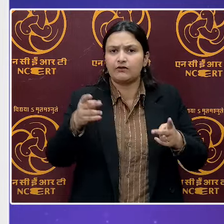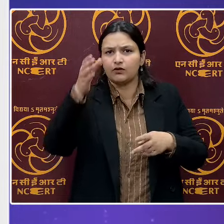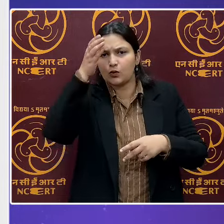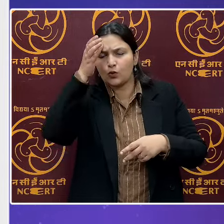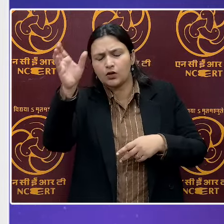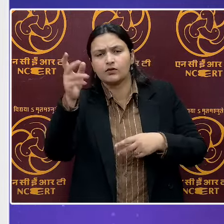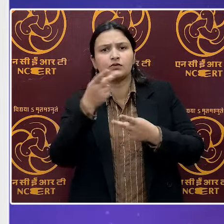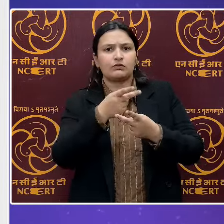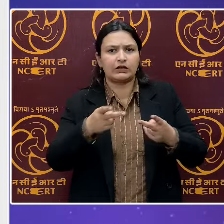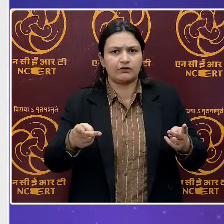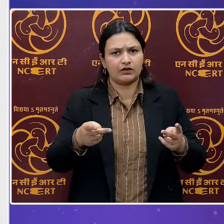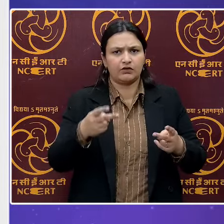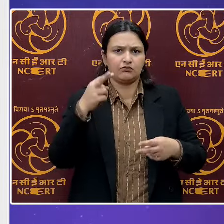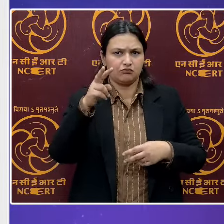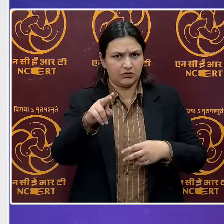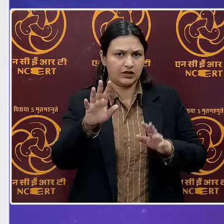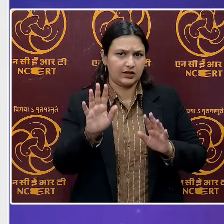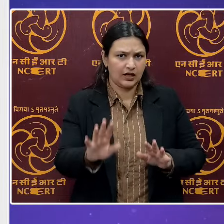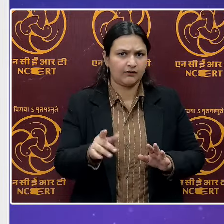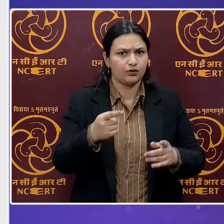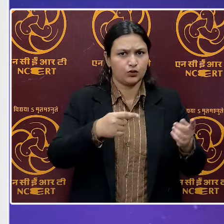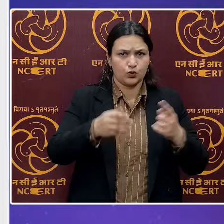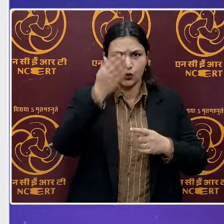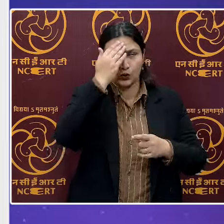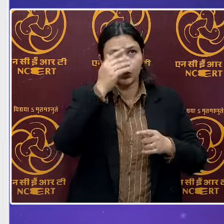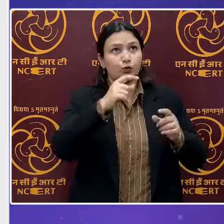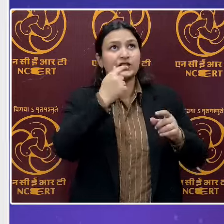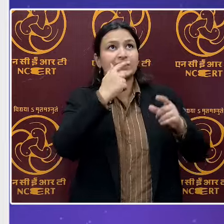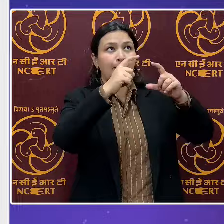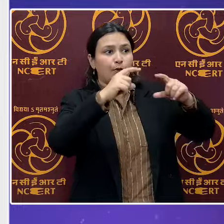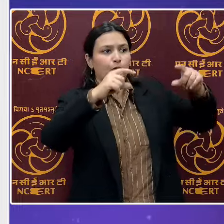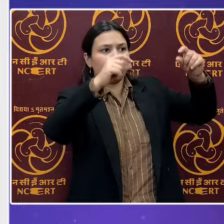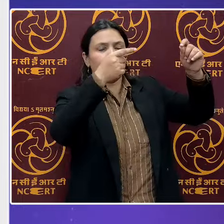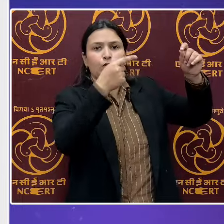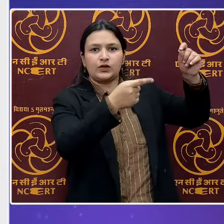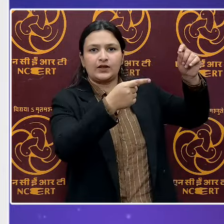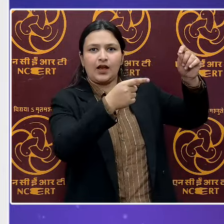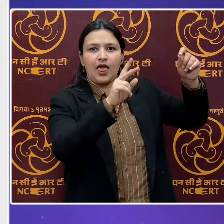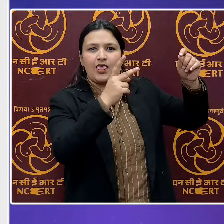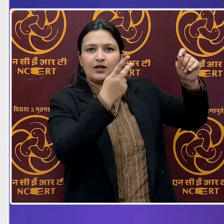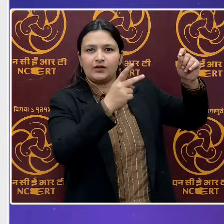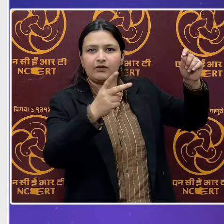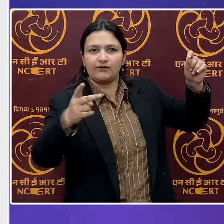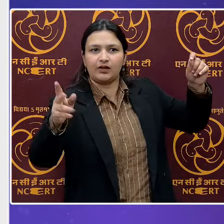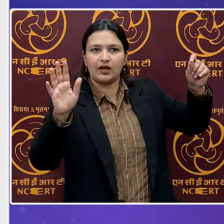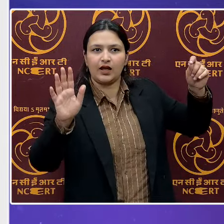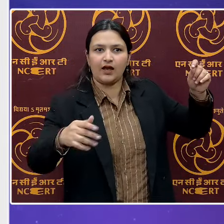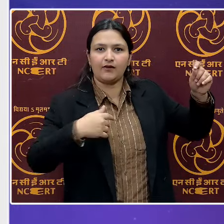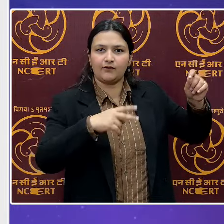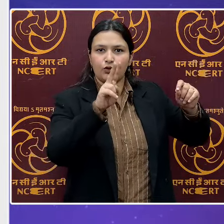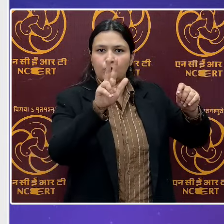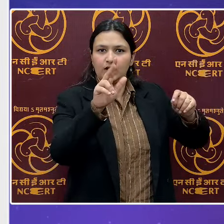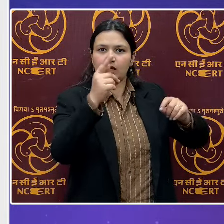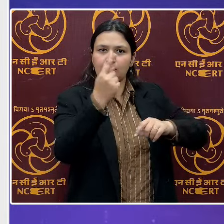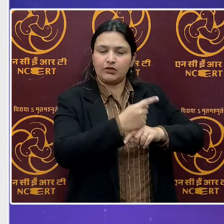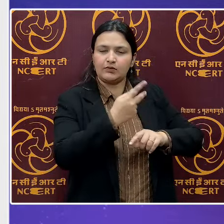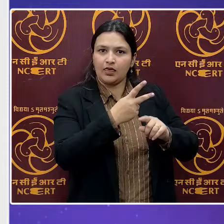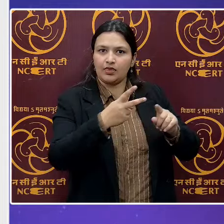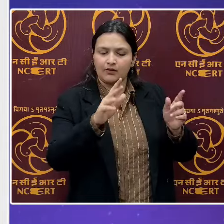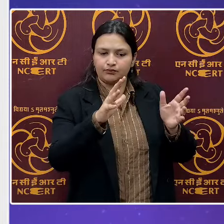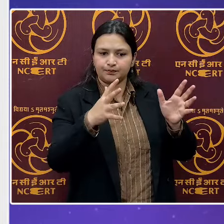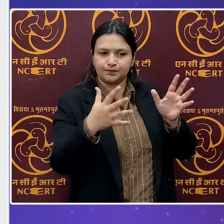meaning. You know phases of moon. That is one way. In what phase of life you are.